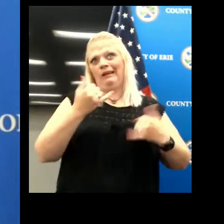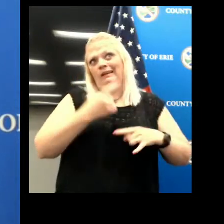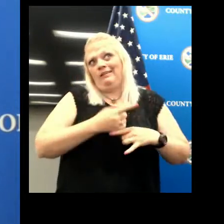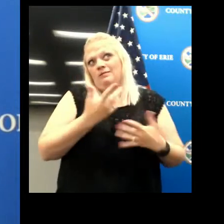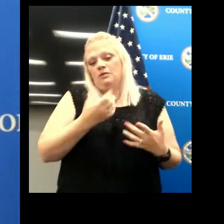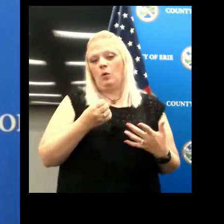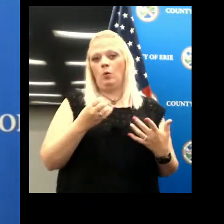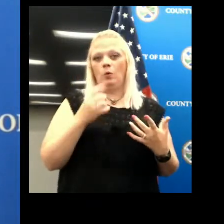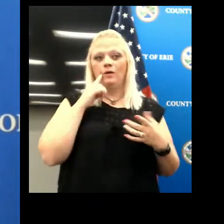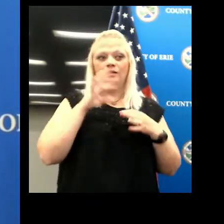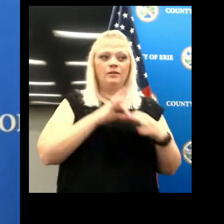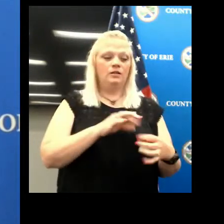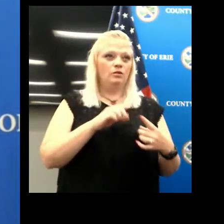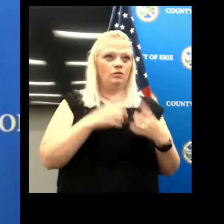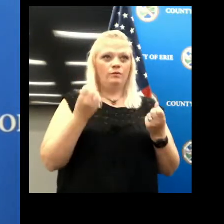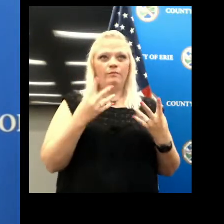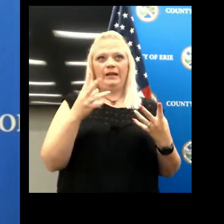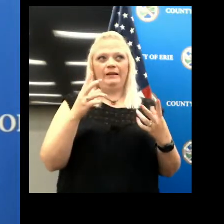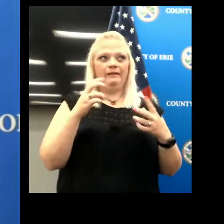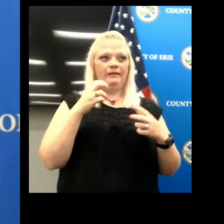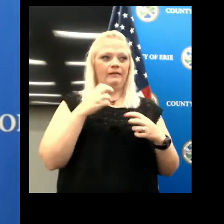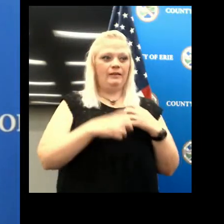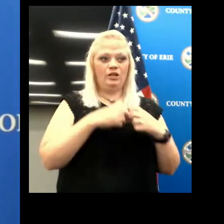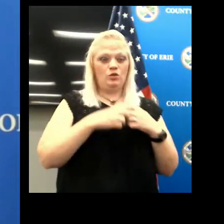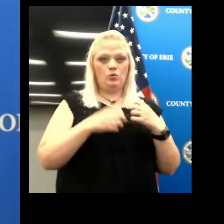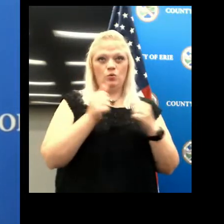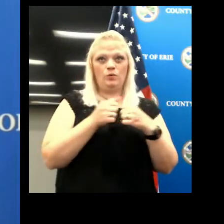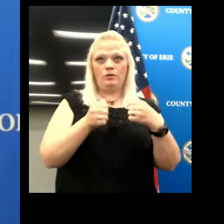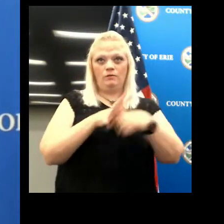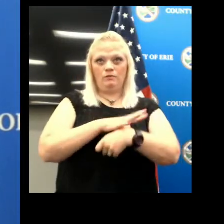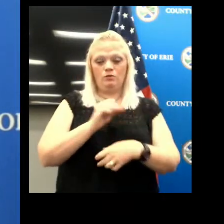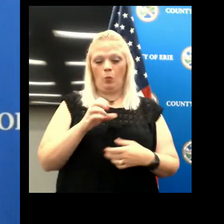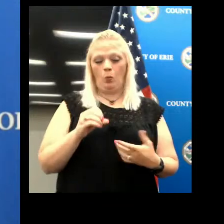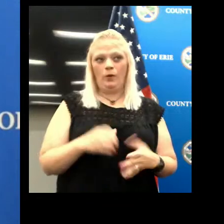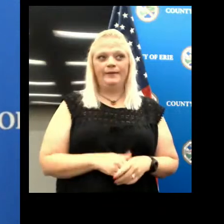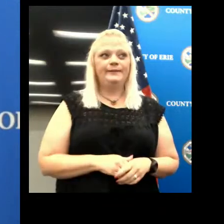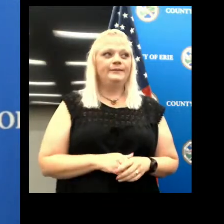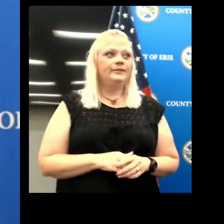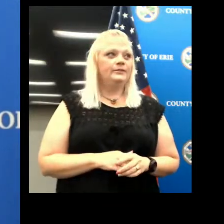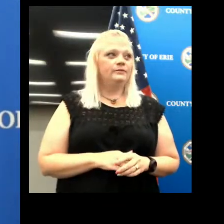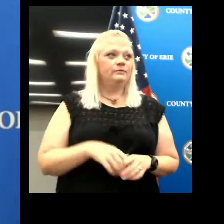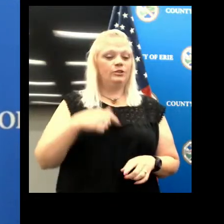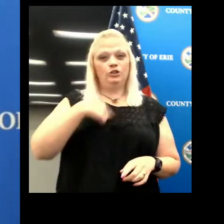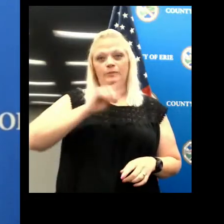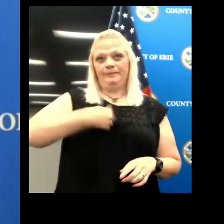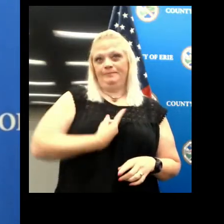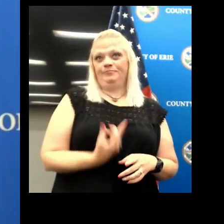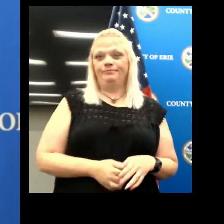in regards to a number of issues with regards to COVID-19. So you have me today.